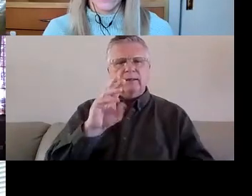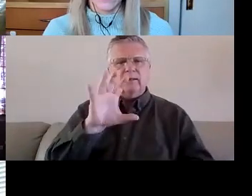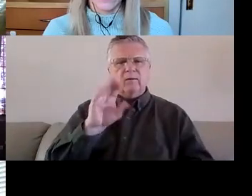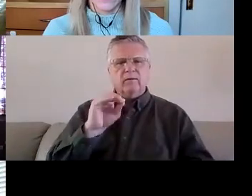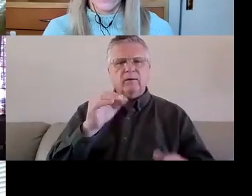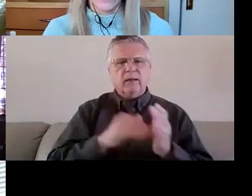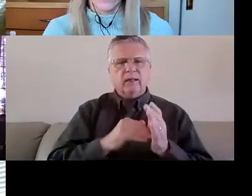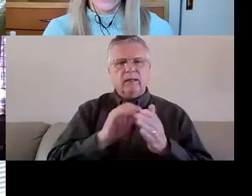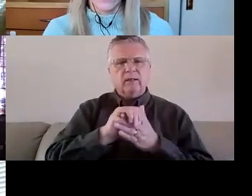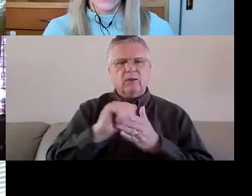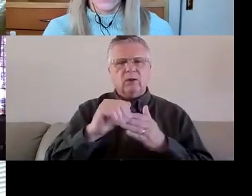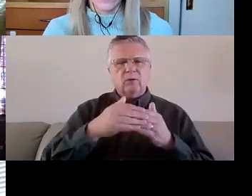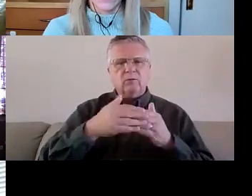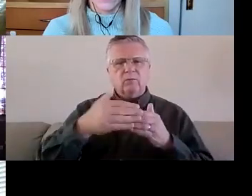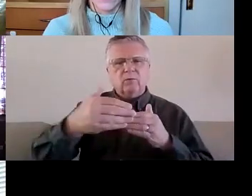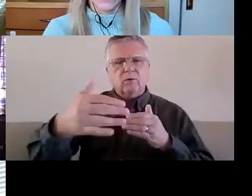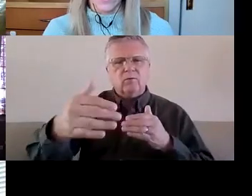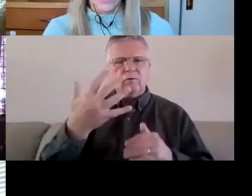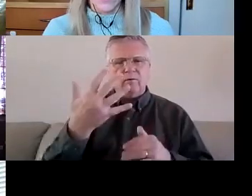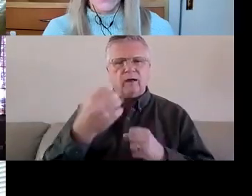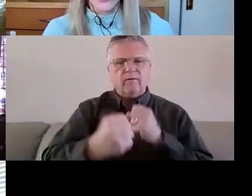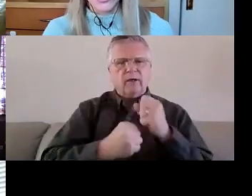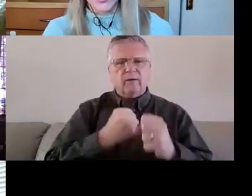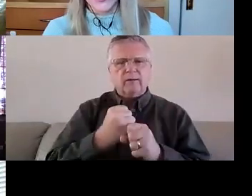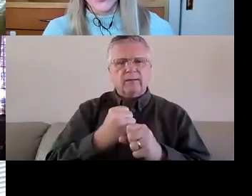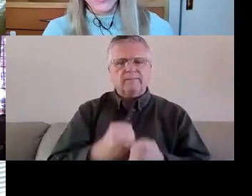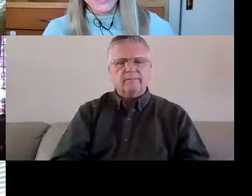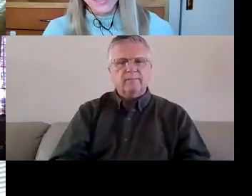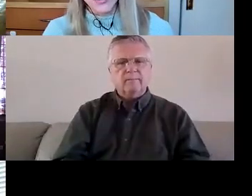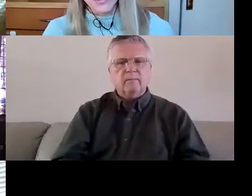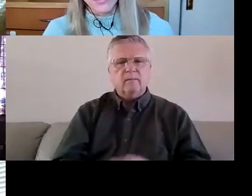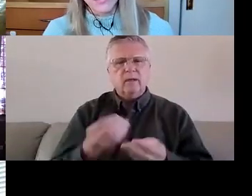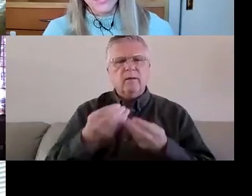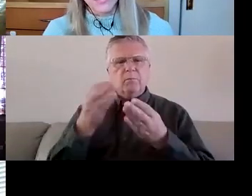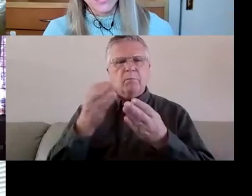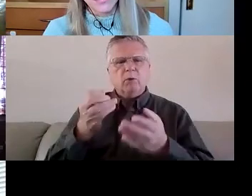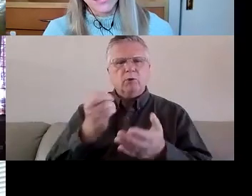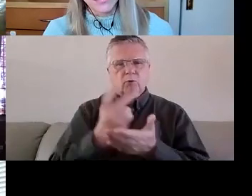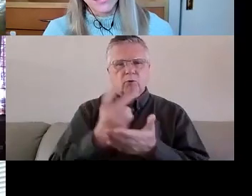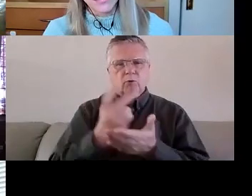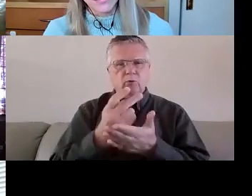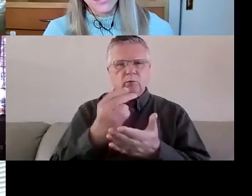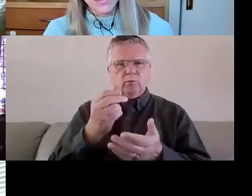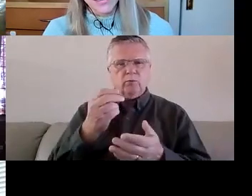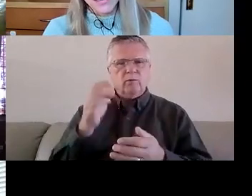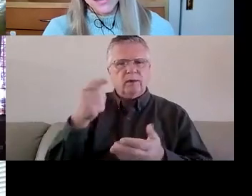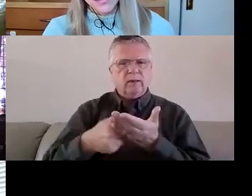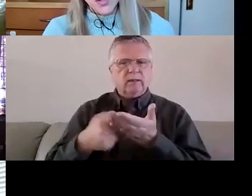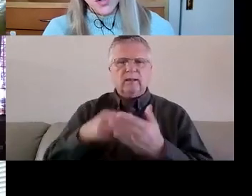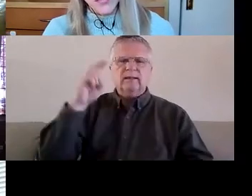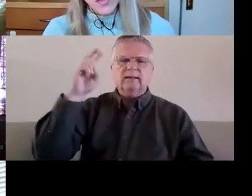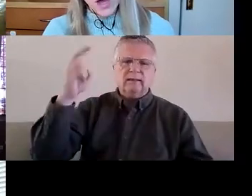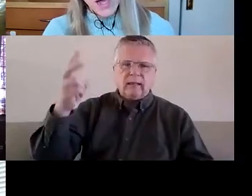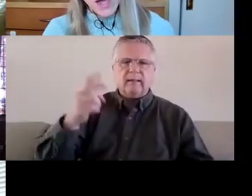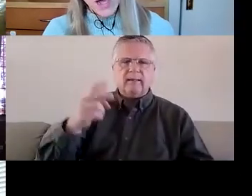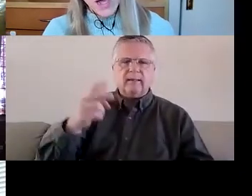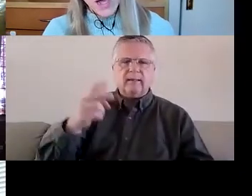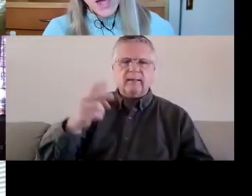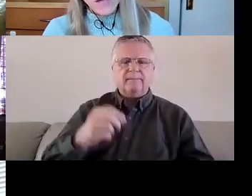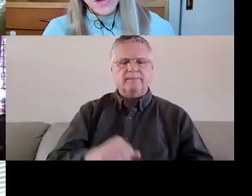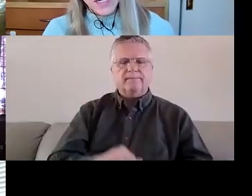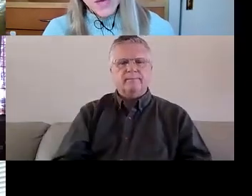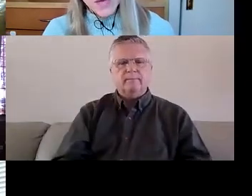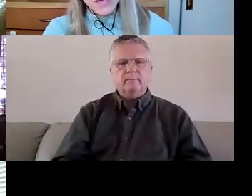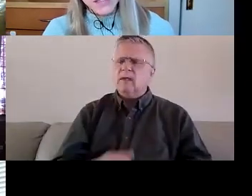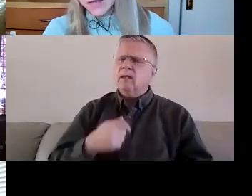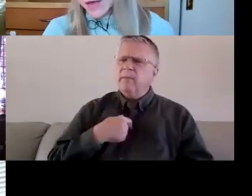$650,000 over 5 years. Motion to approve with discussion. Second. So I have an